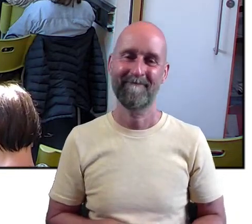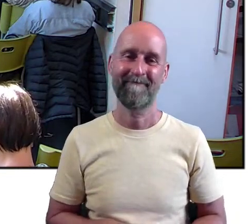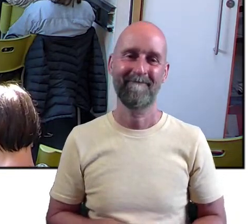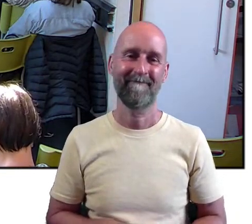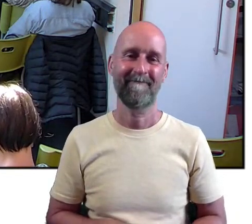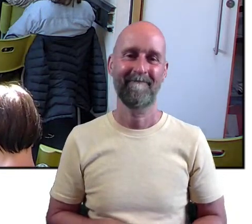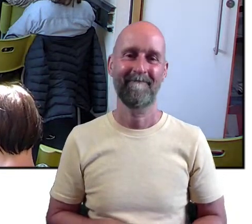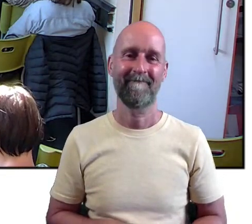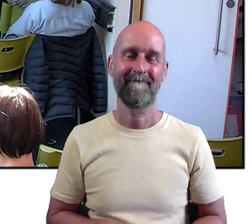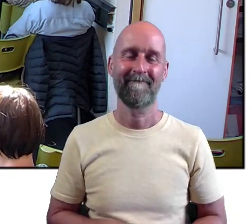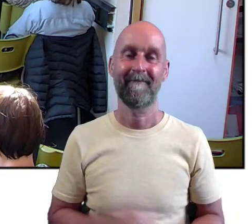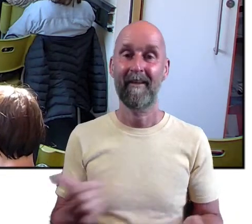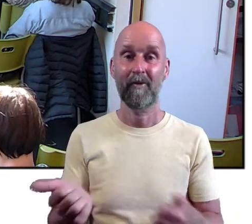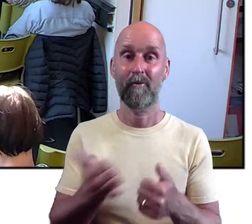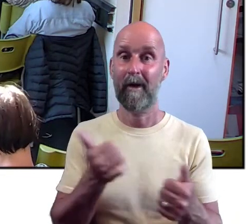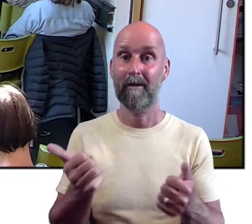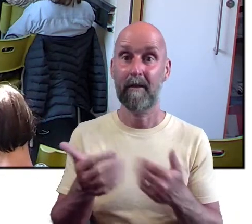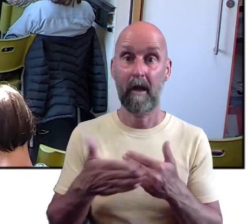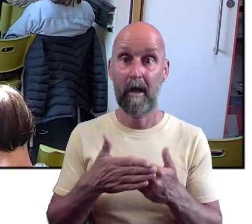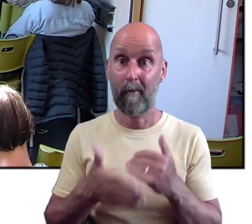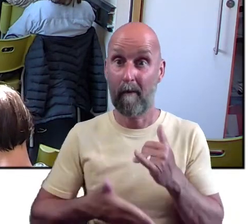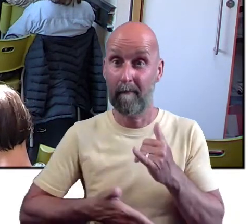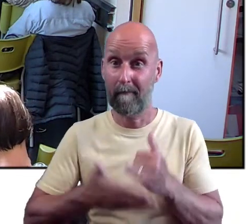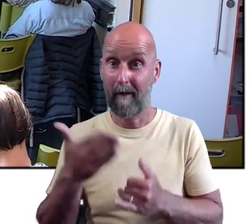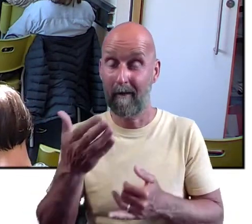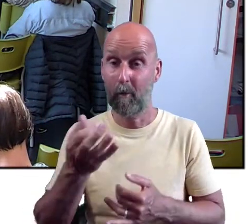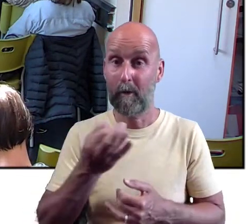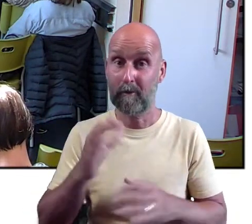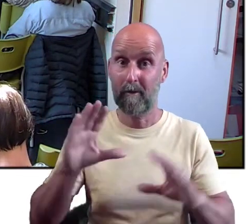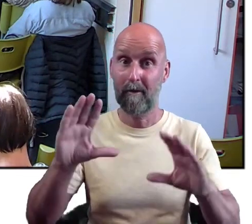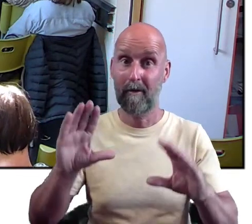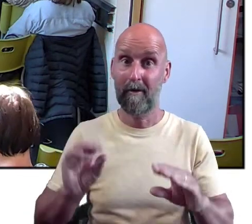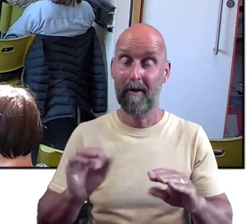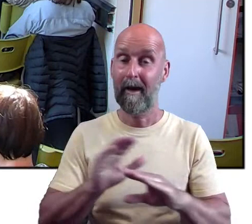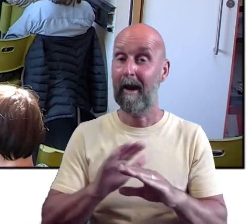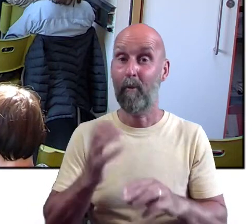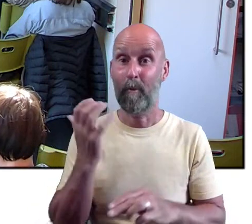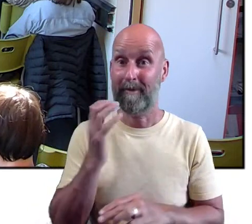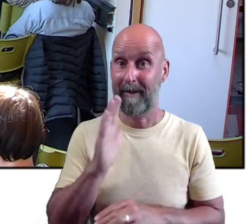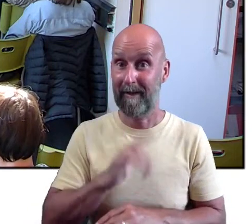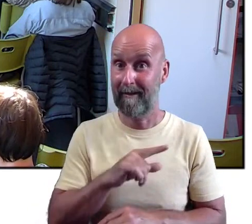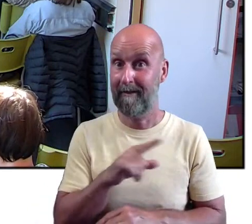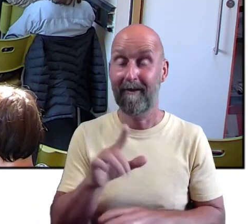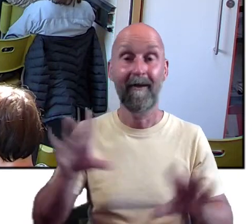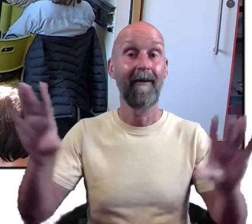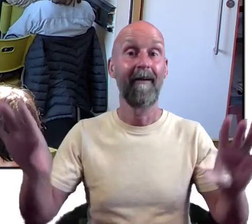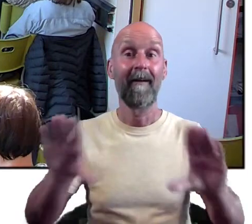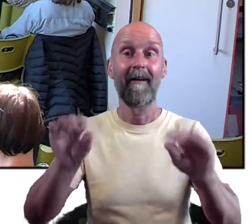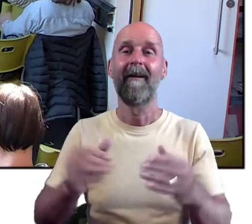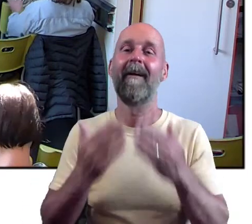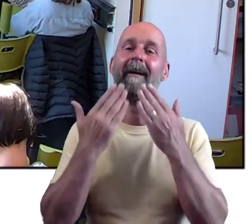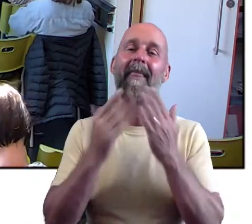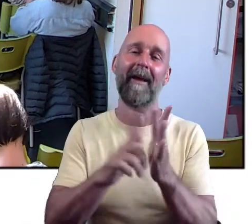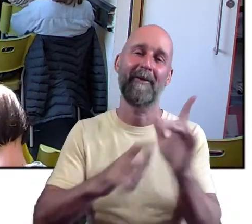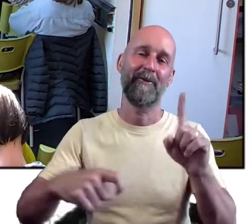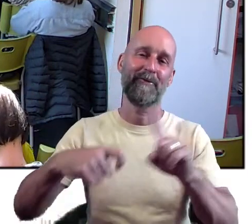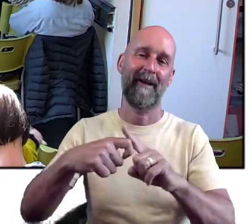Great. Any last questions before I go? I'm not going to make that mistake again. No, we're good. Thank you very much, Jack. Thank